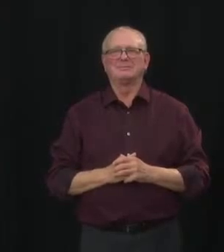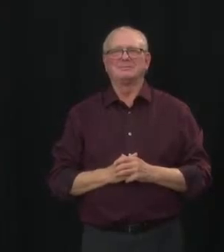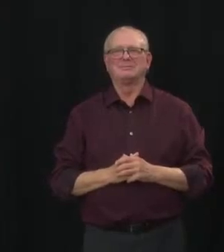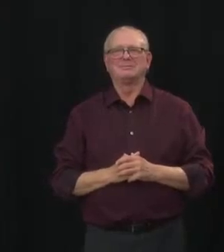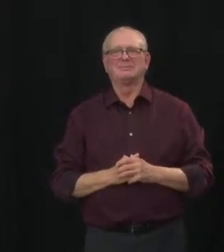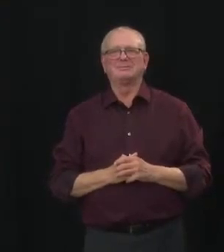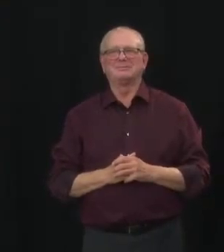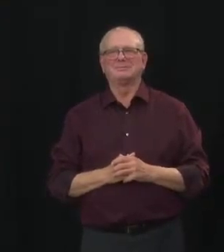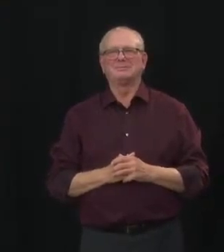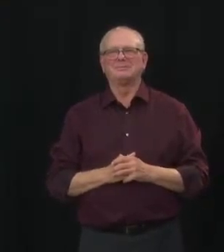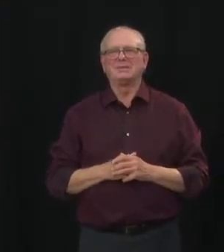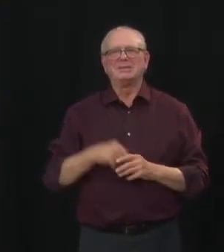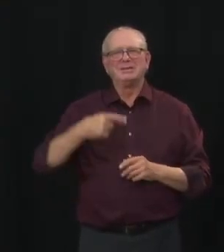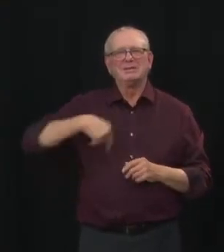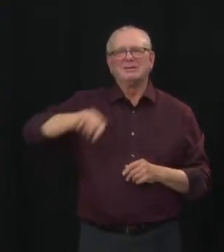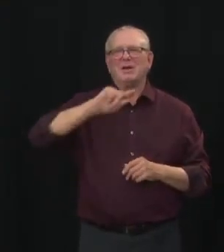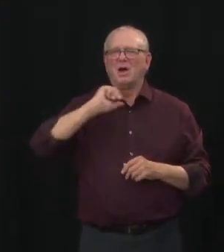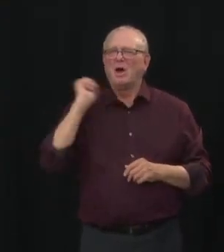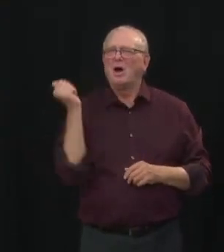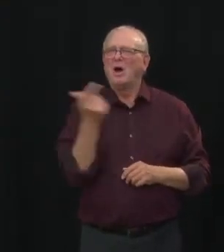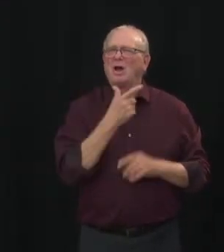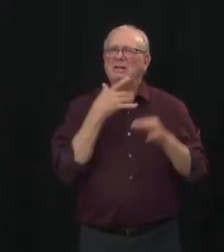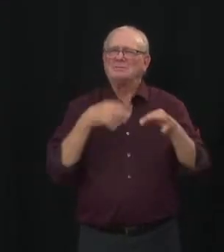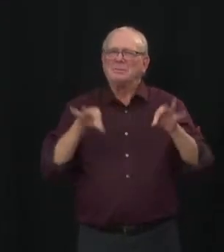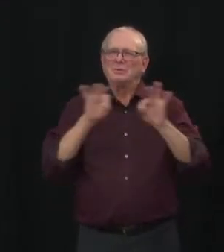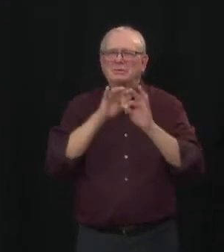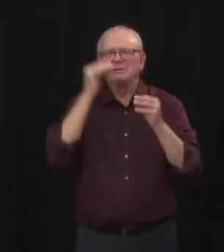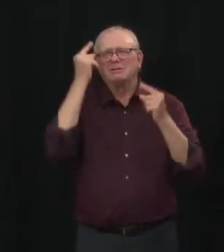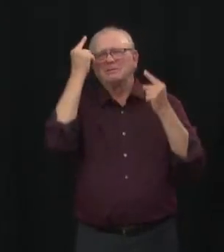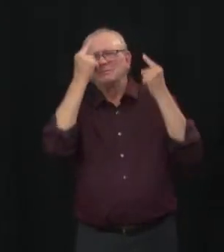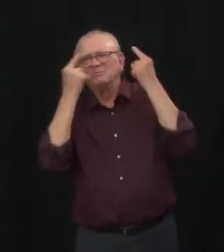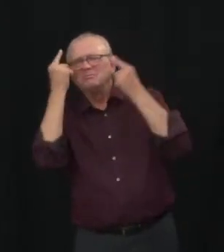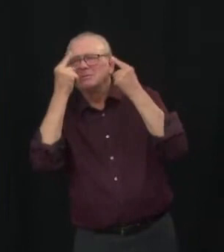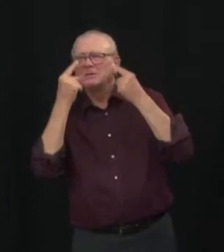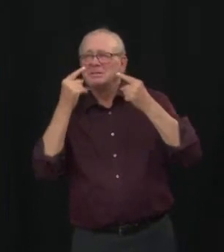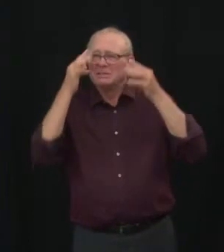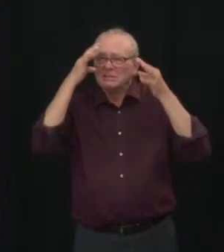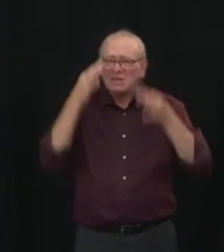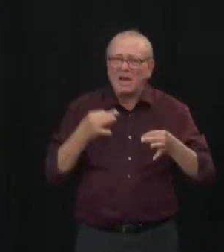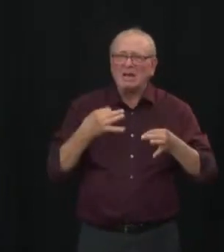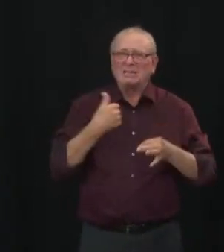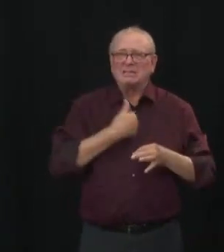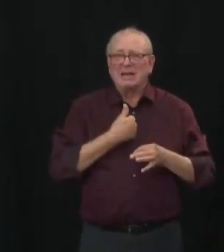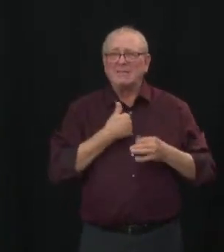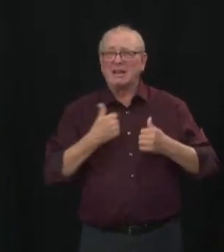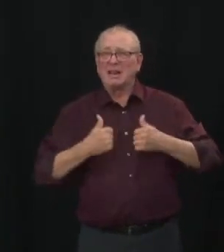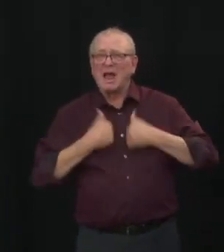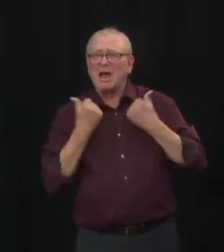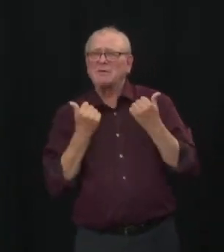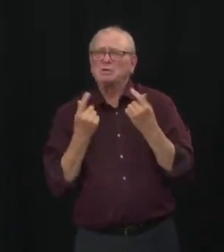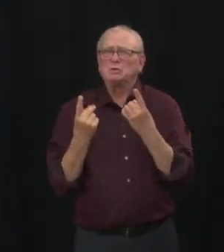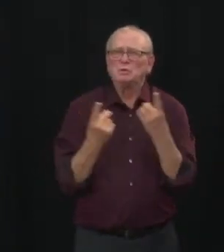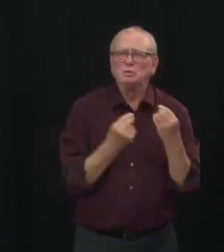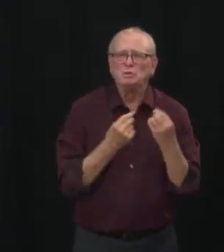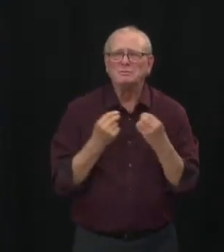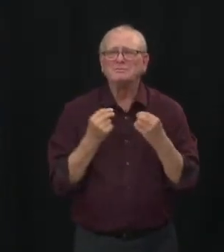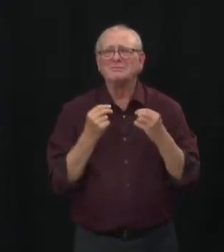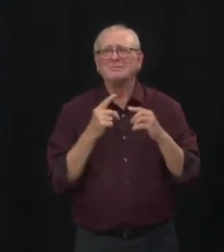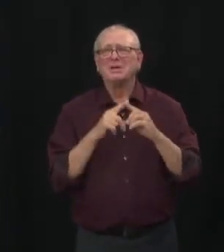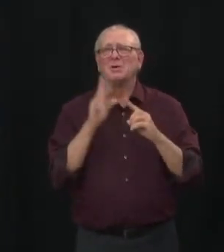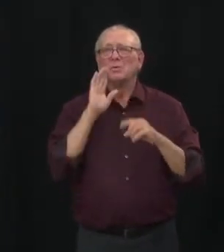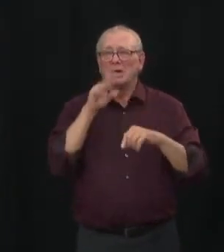important to remember that as we're making decisions every day about how we're living with COVID, our actions impact other people as